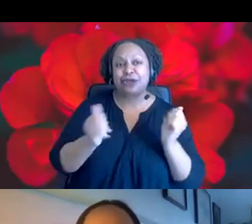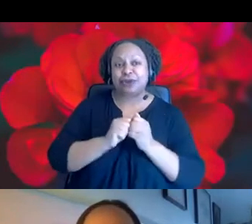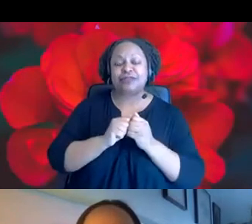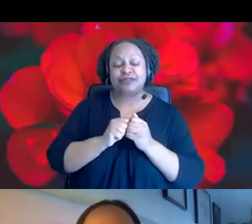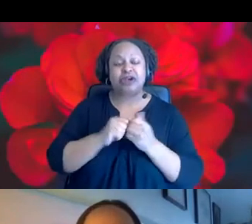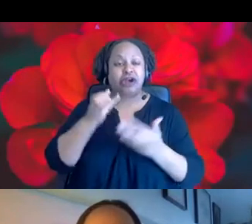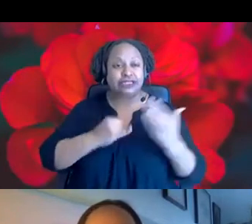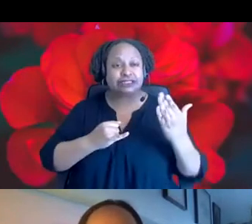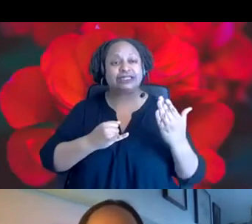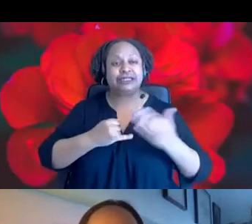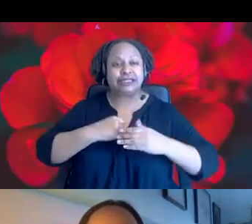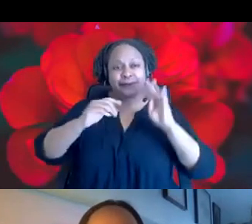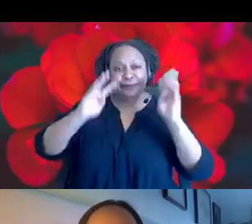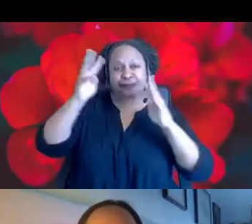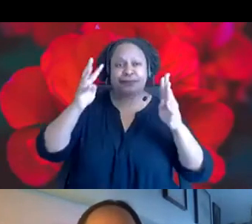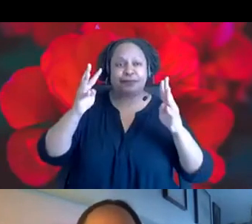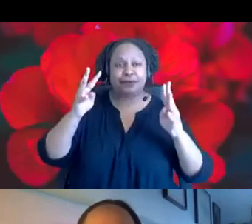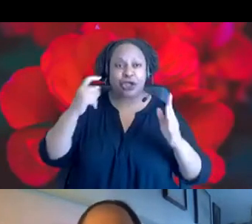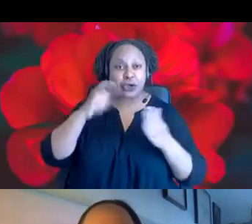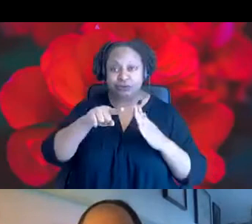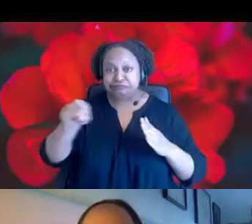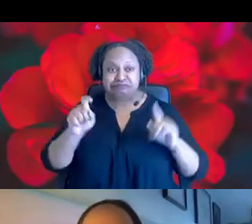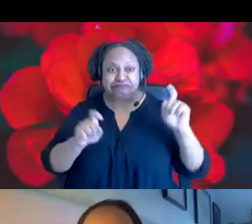nods and I throw the ball up.